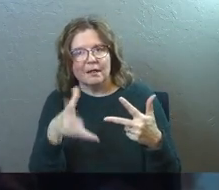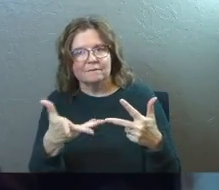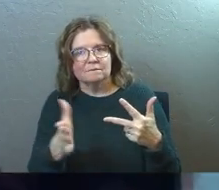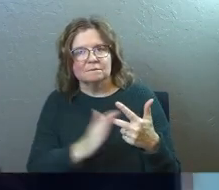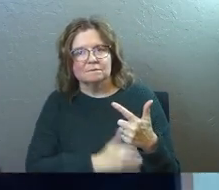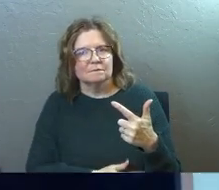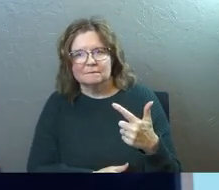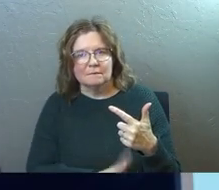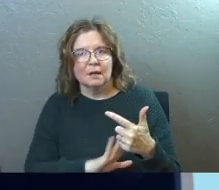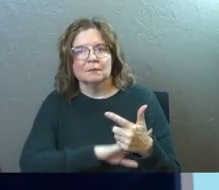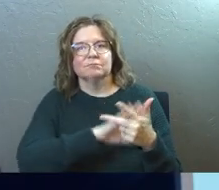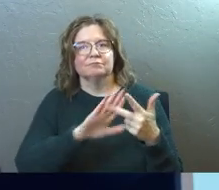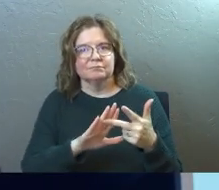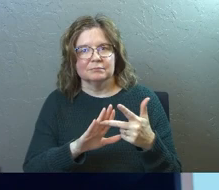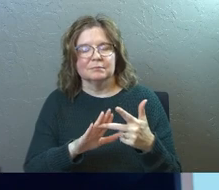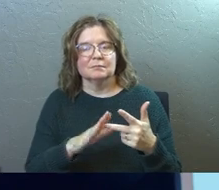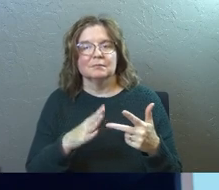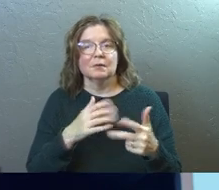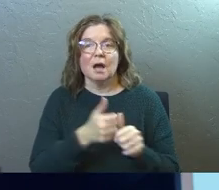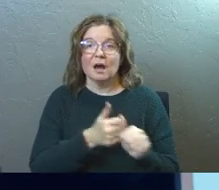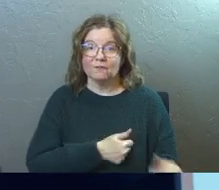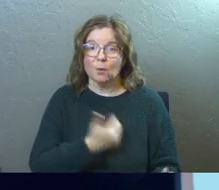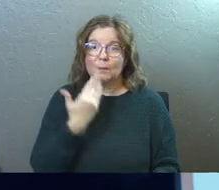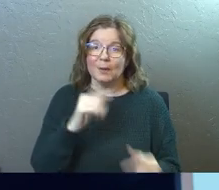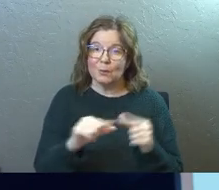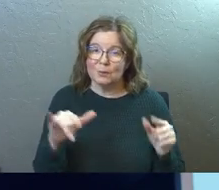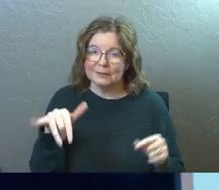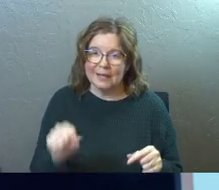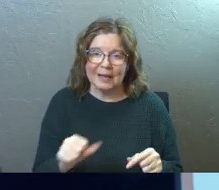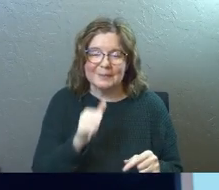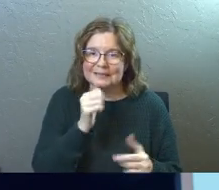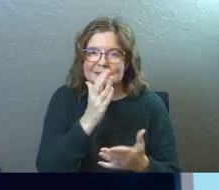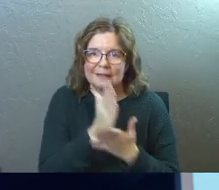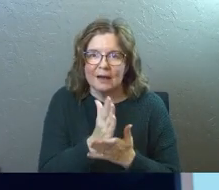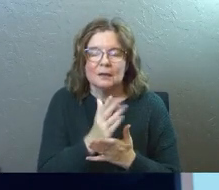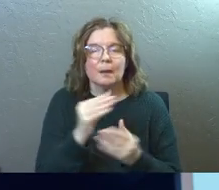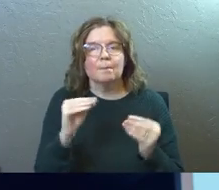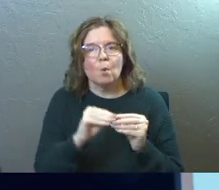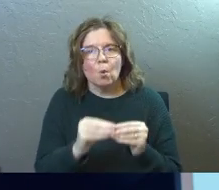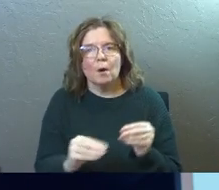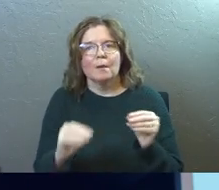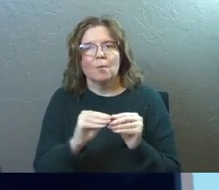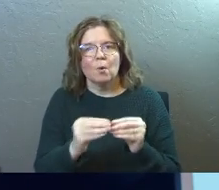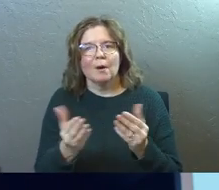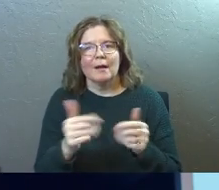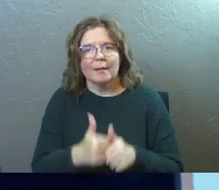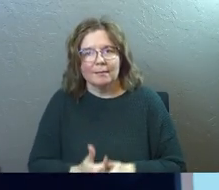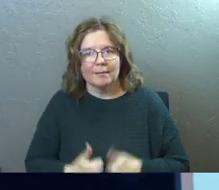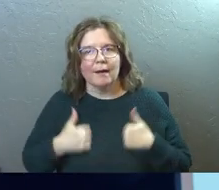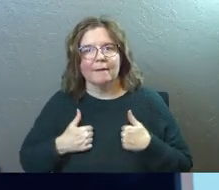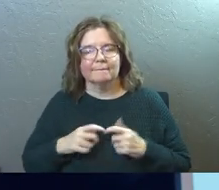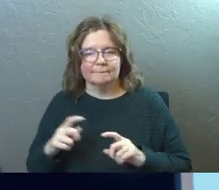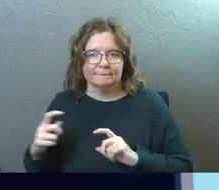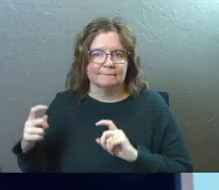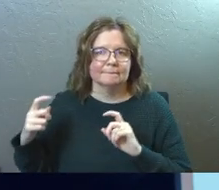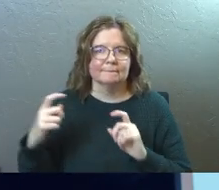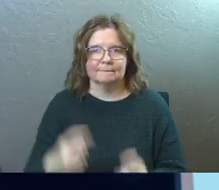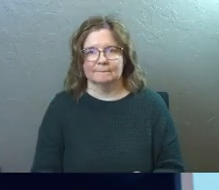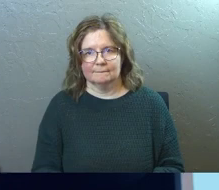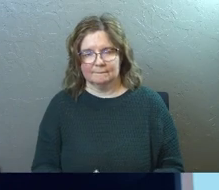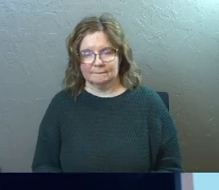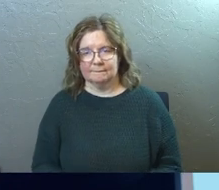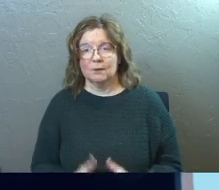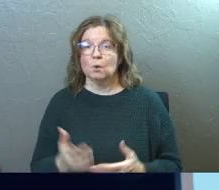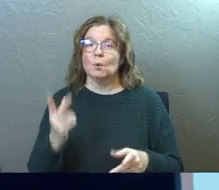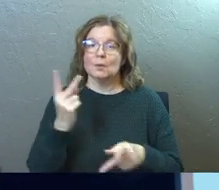into those? Of course. Does he want us to be away from those things? Absolutely. But he doesn't stop there. He's saying there's more to be done. There is life to be had, and there is life to